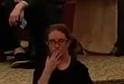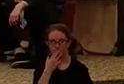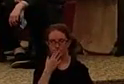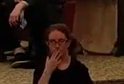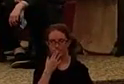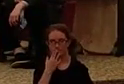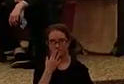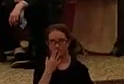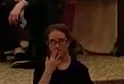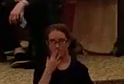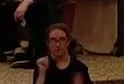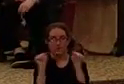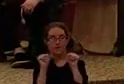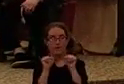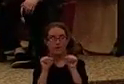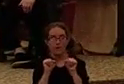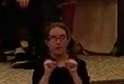And then he was scared.